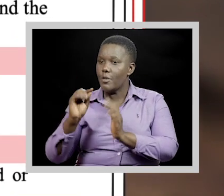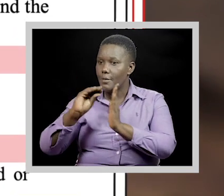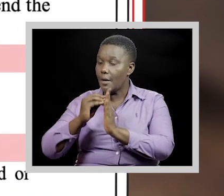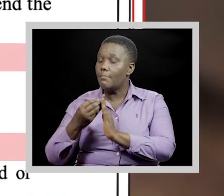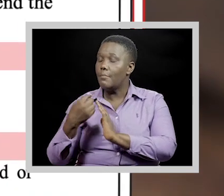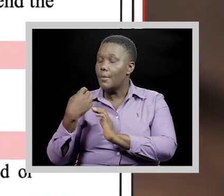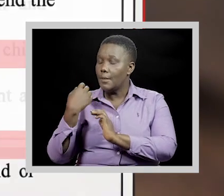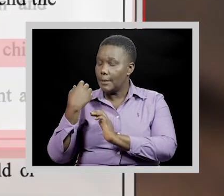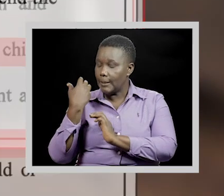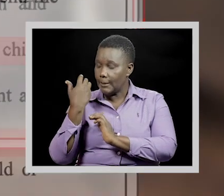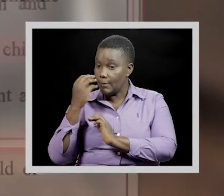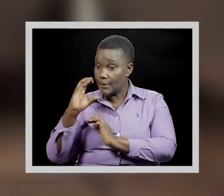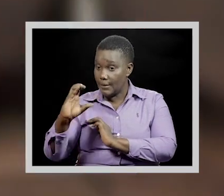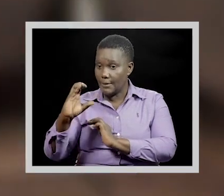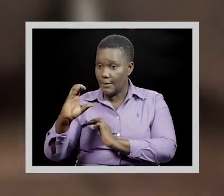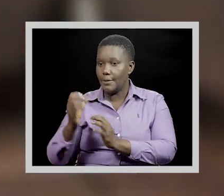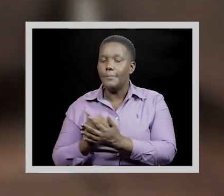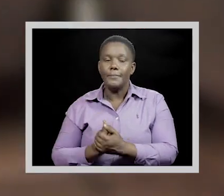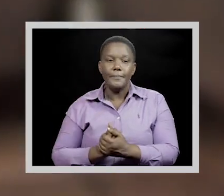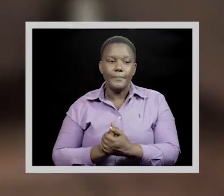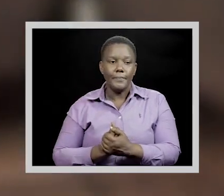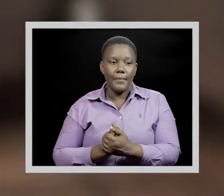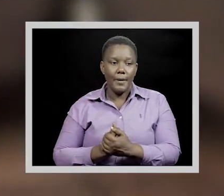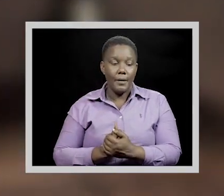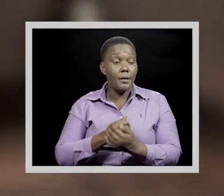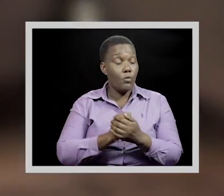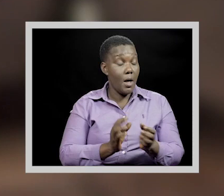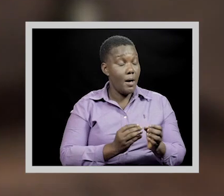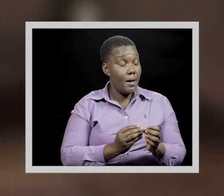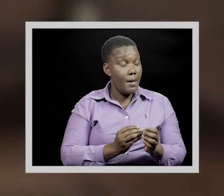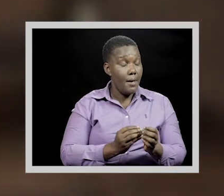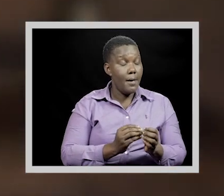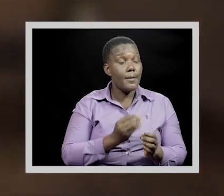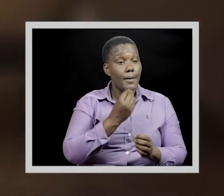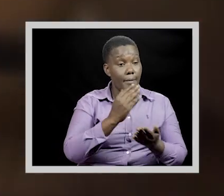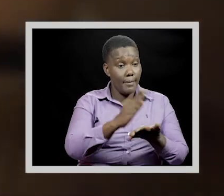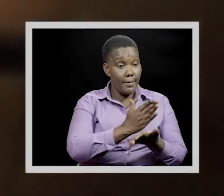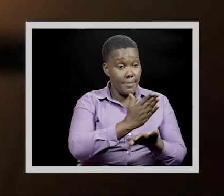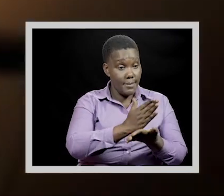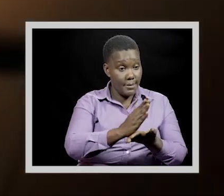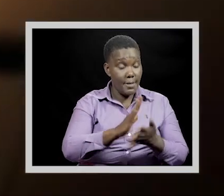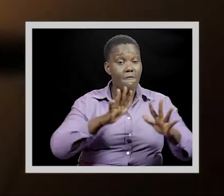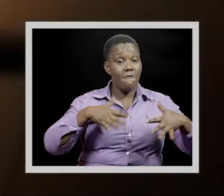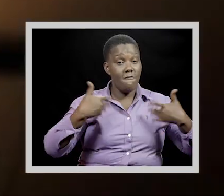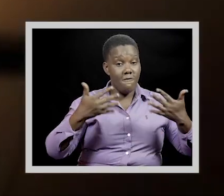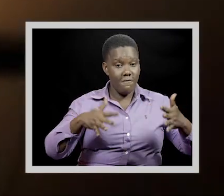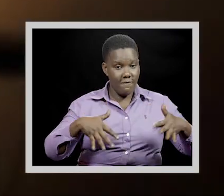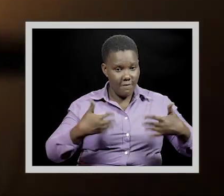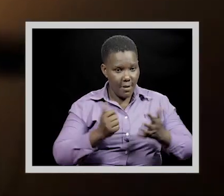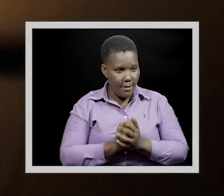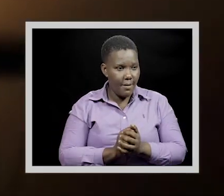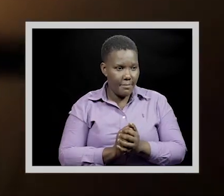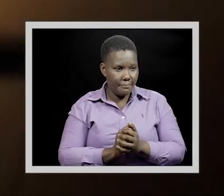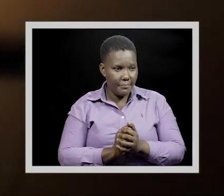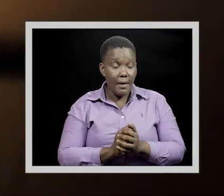3C of the Juvenile Court Rules. The unreported case of Furaha Johnson versus Republic,